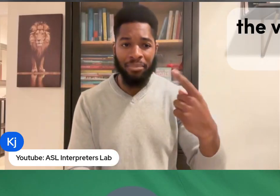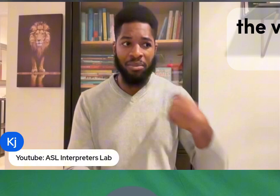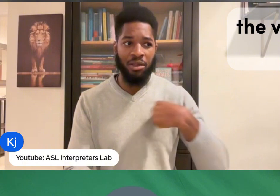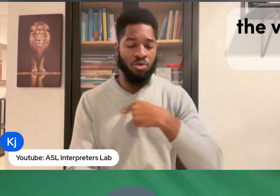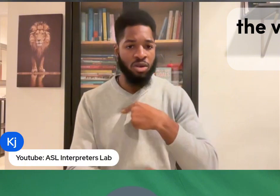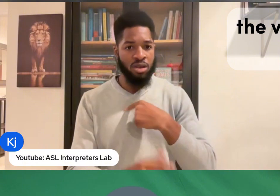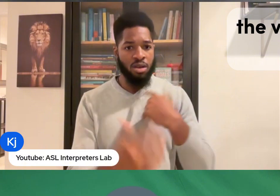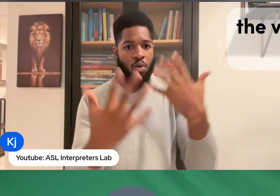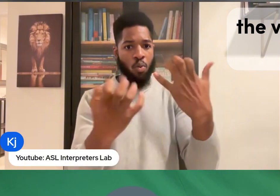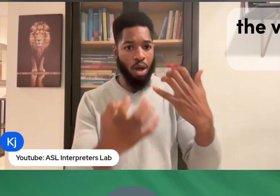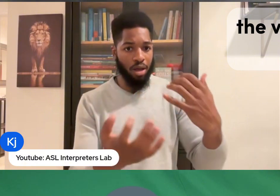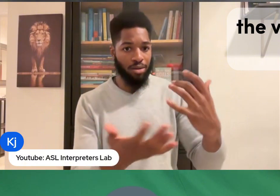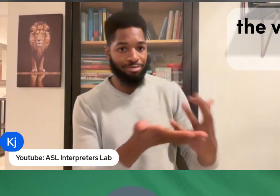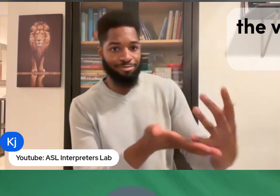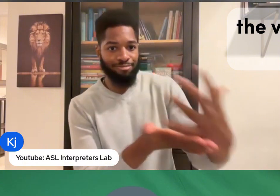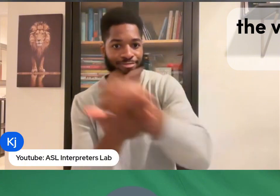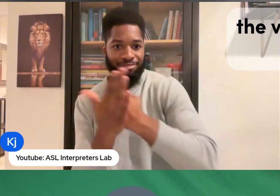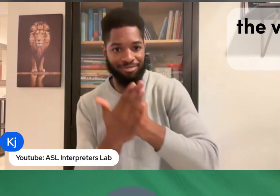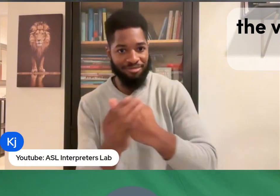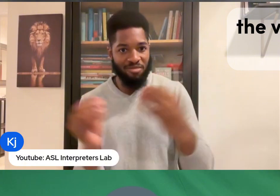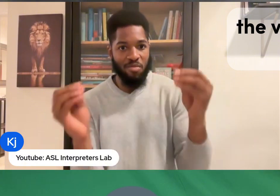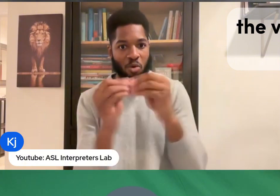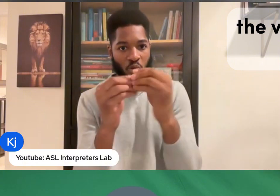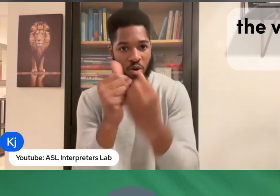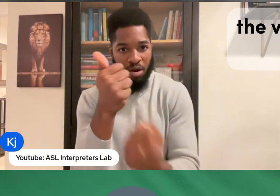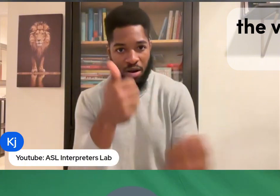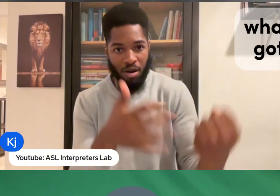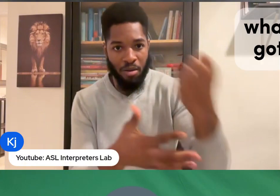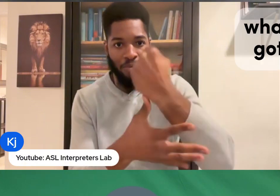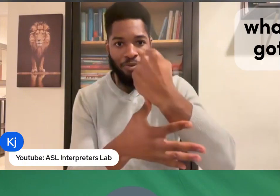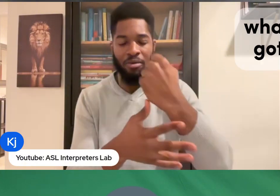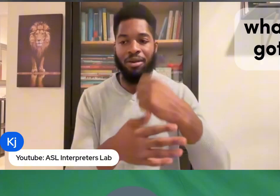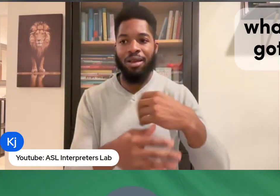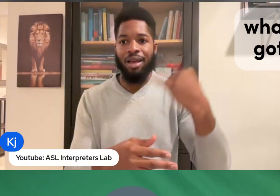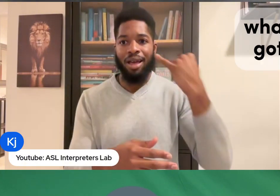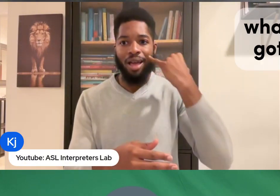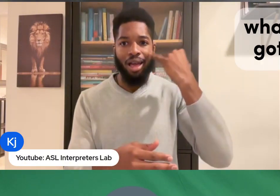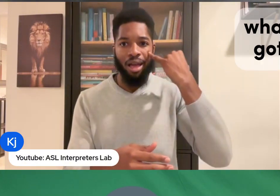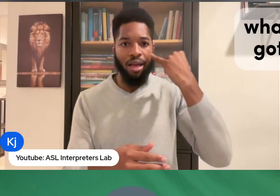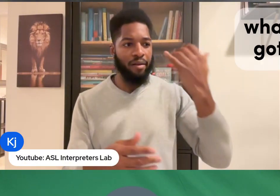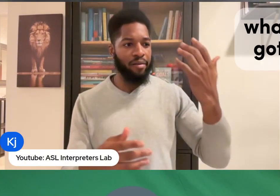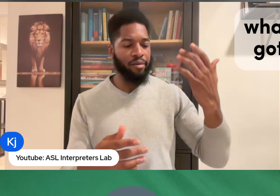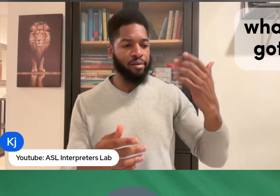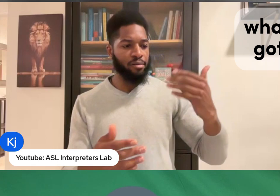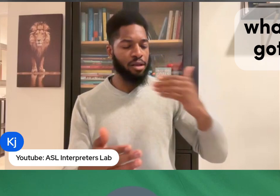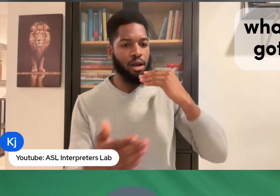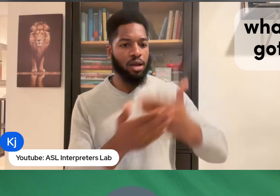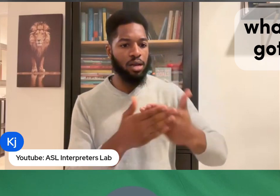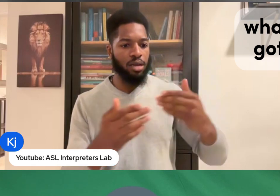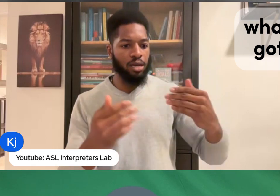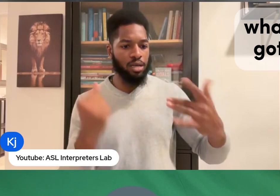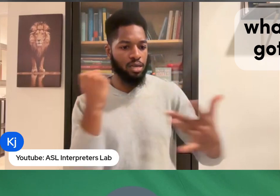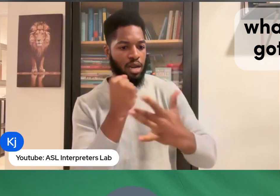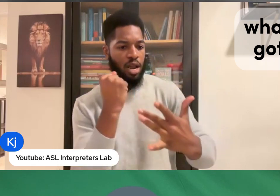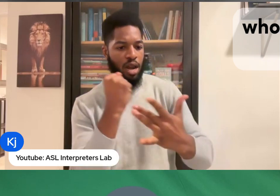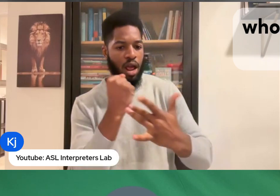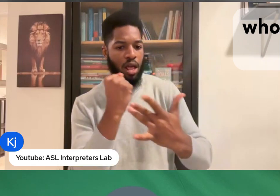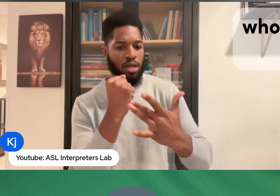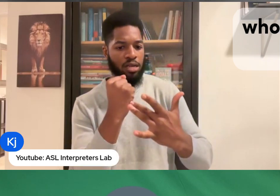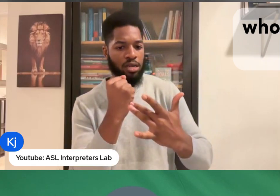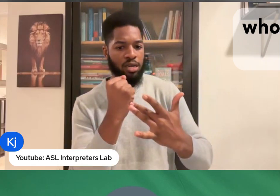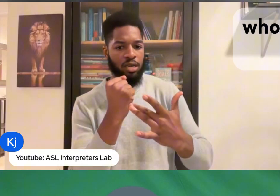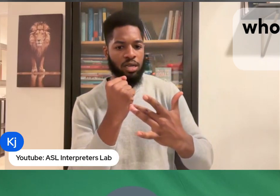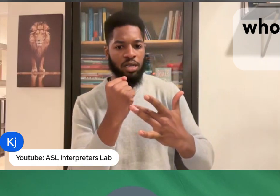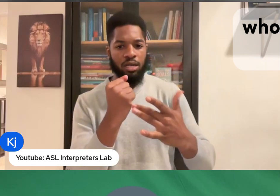shareholder value means everything to a CEO, what if some great technology got into the hand of a person who did